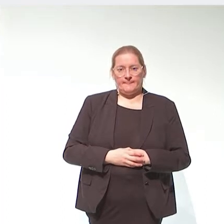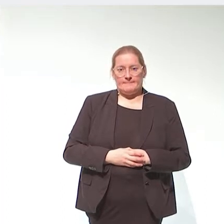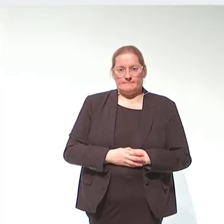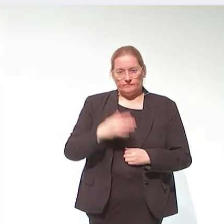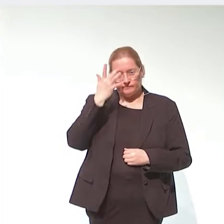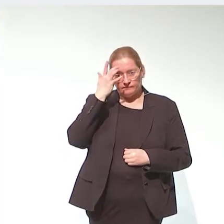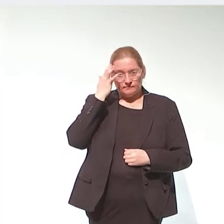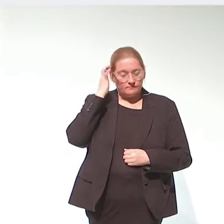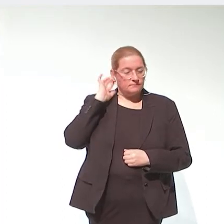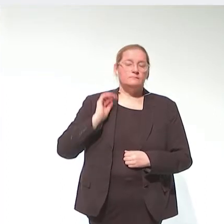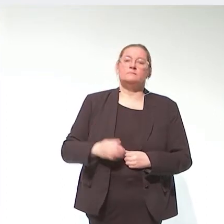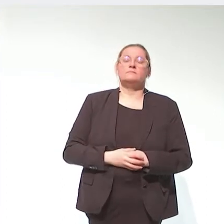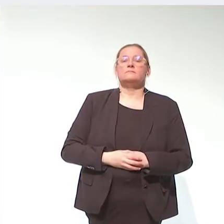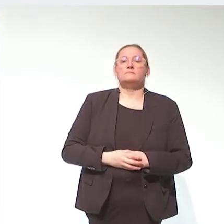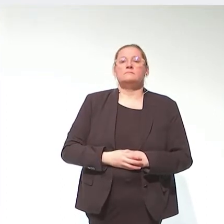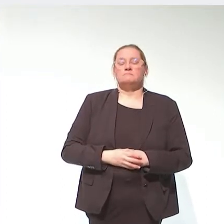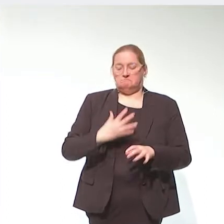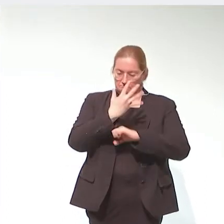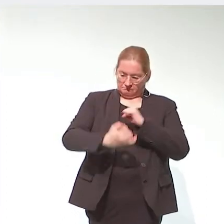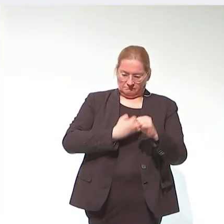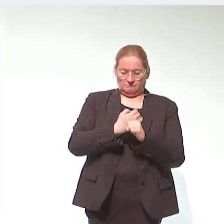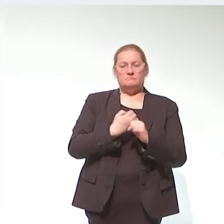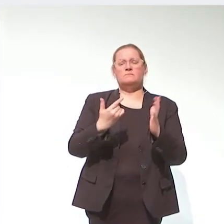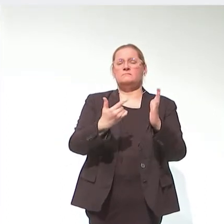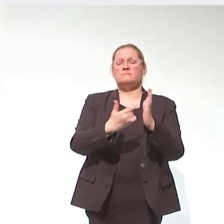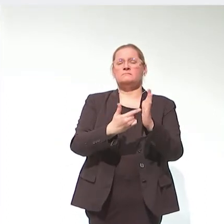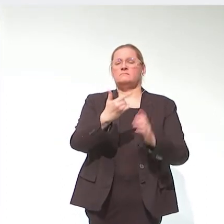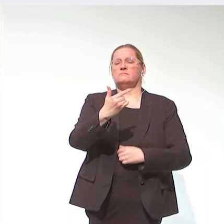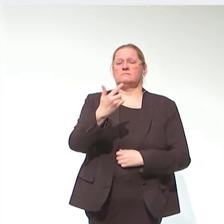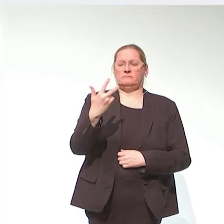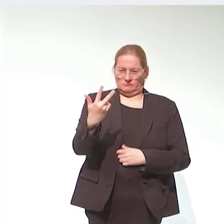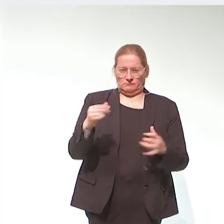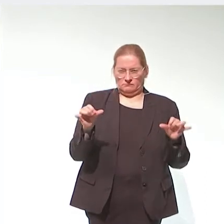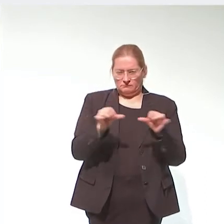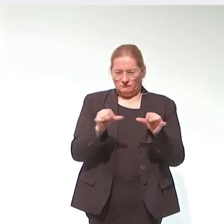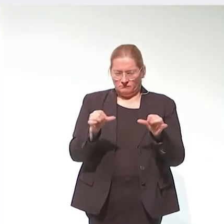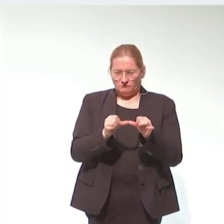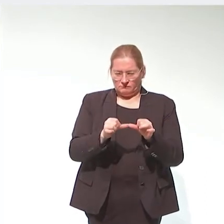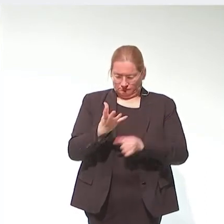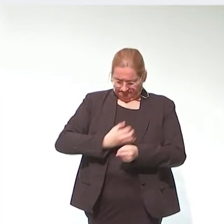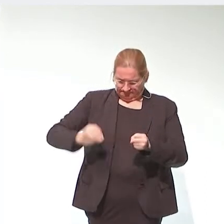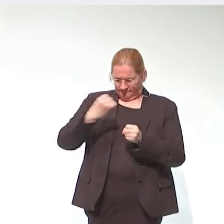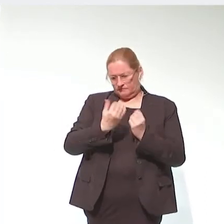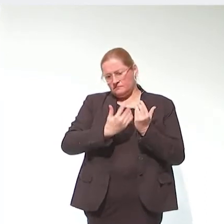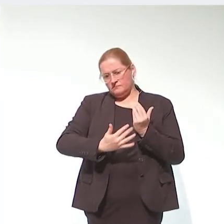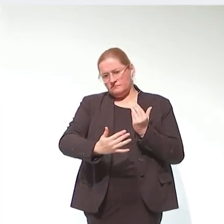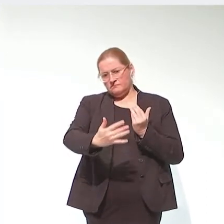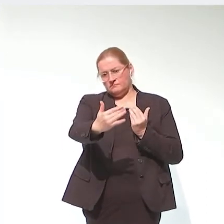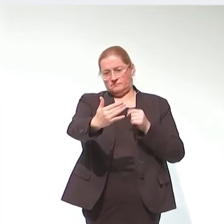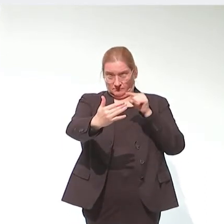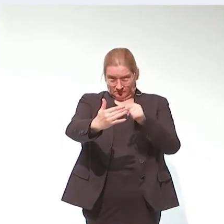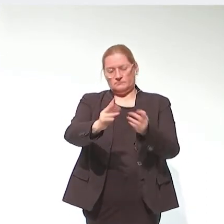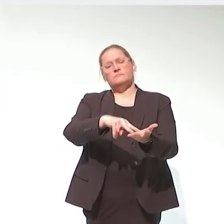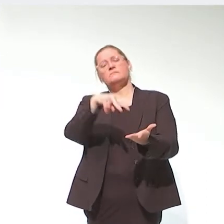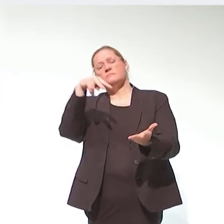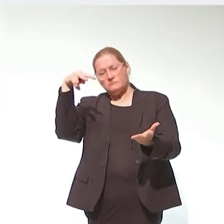This is very much in line with our deadlines from the strategy, and we do expect to really follow it. Also, last December,